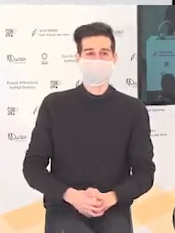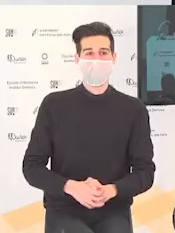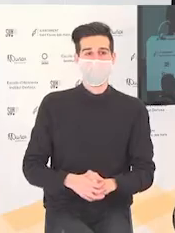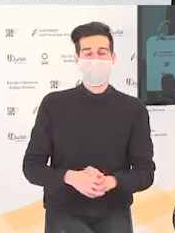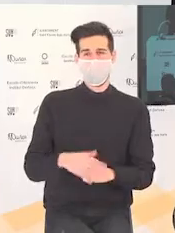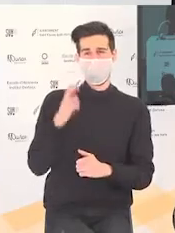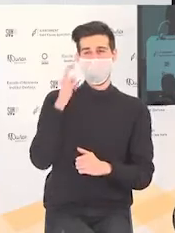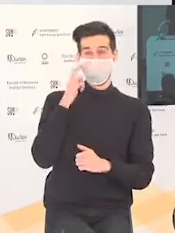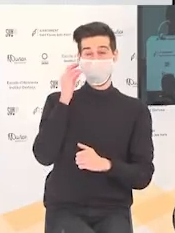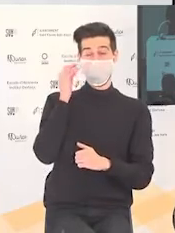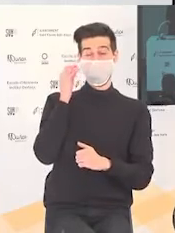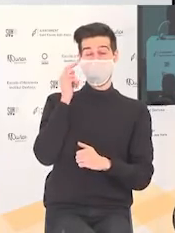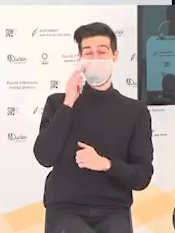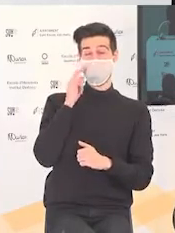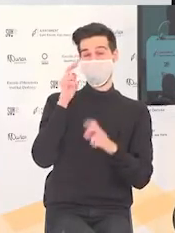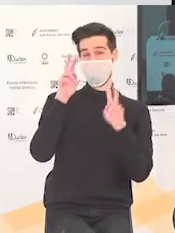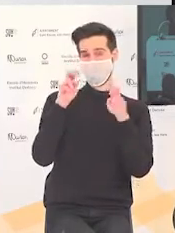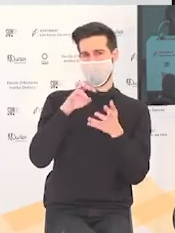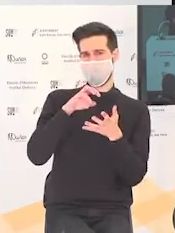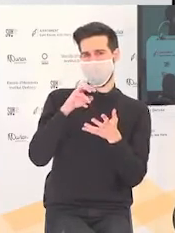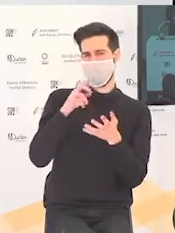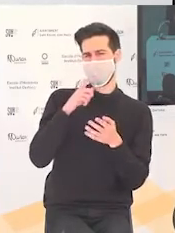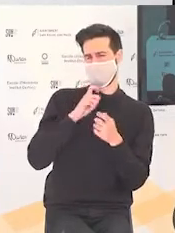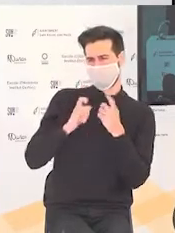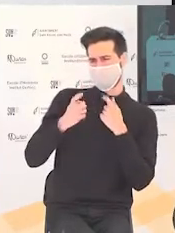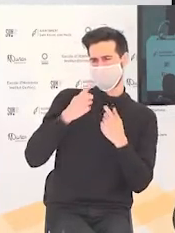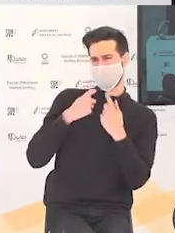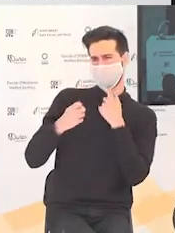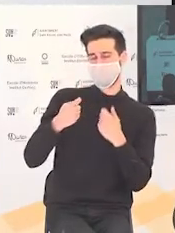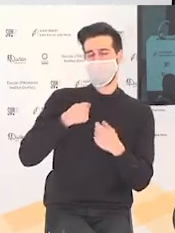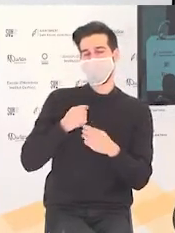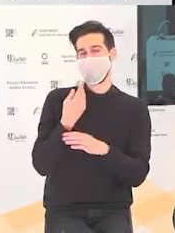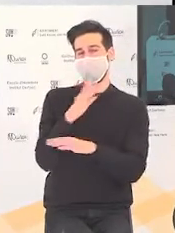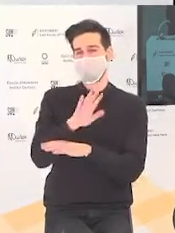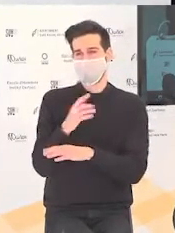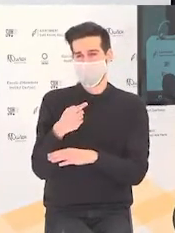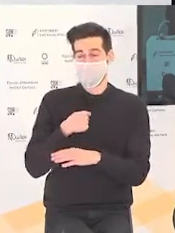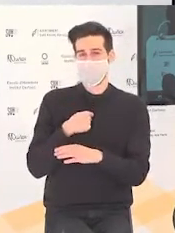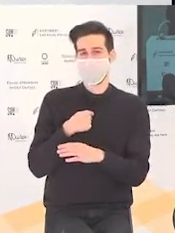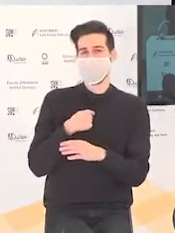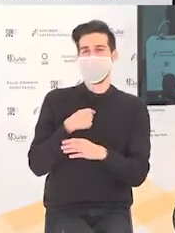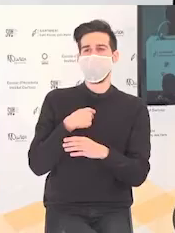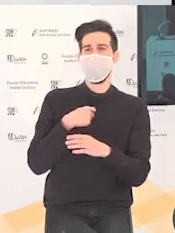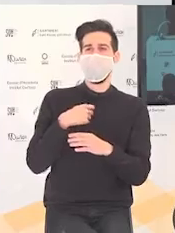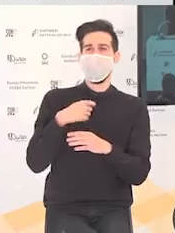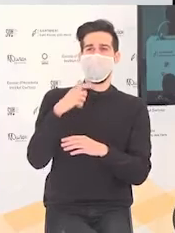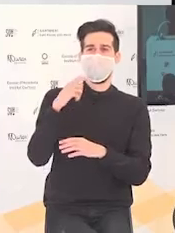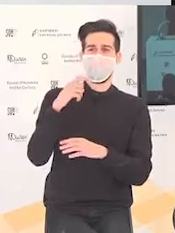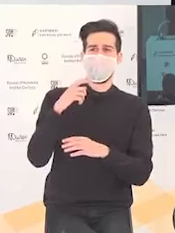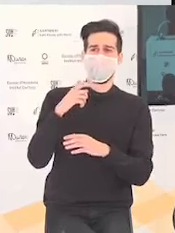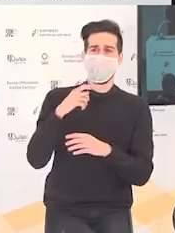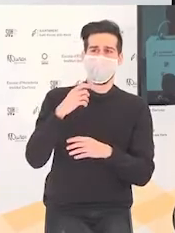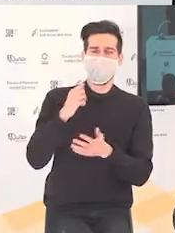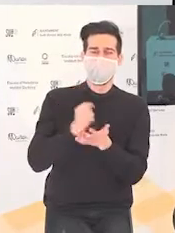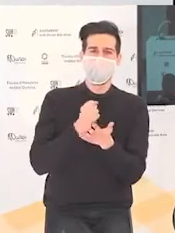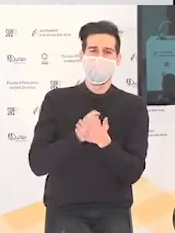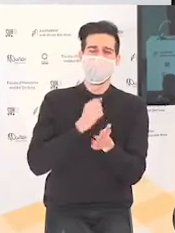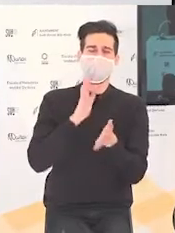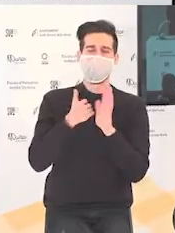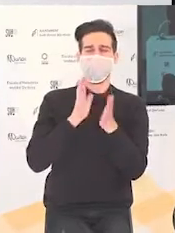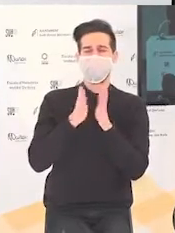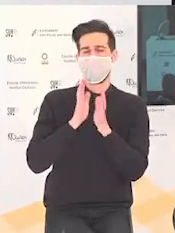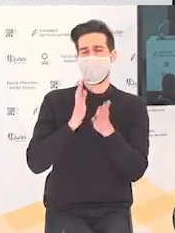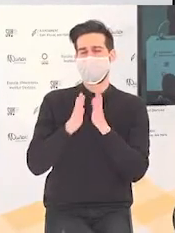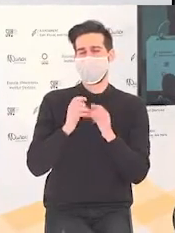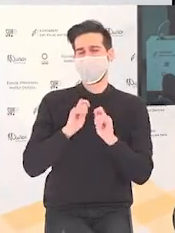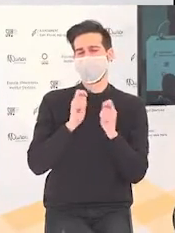a formular preguntas, porque yo soy presentador, viajo por todo el mundo dando masterclasses, así que estoy muy acostumbrado. So